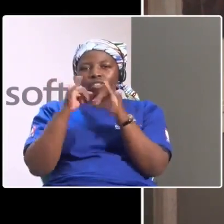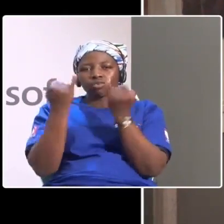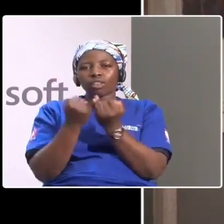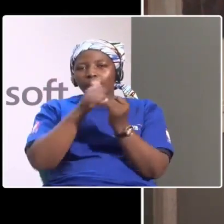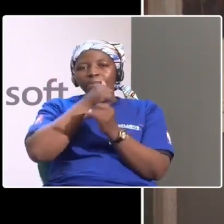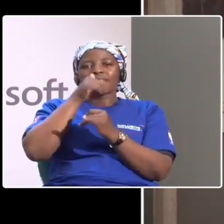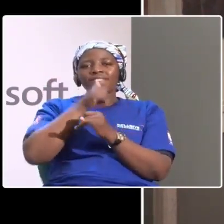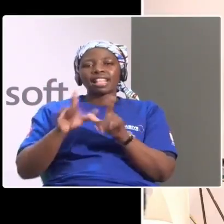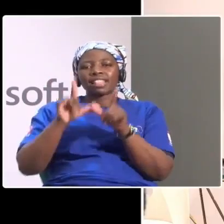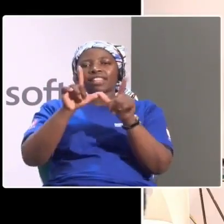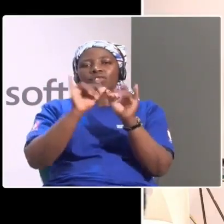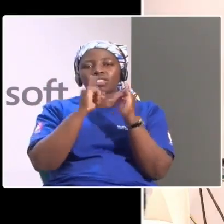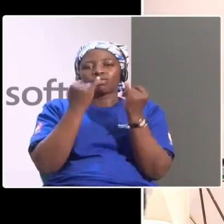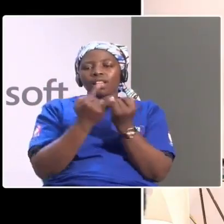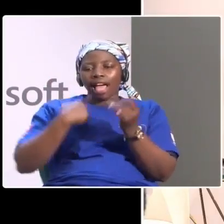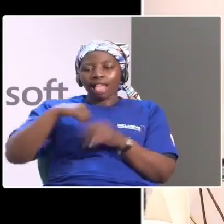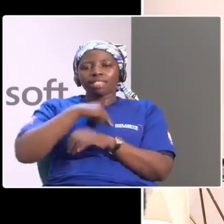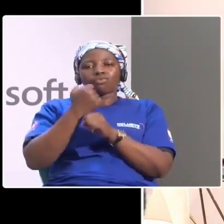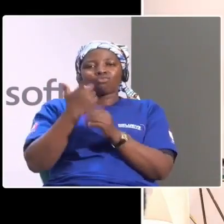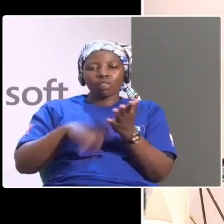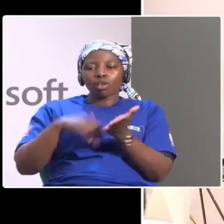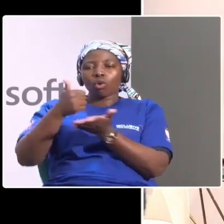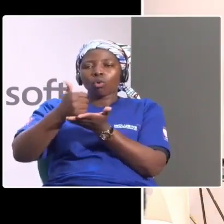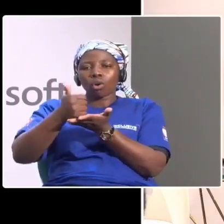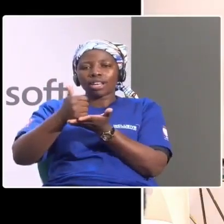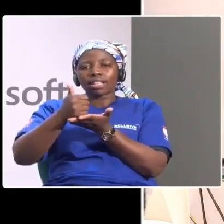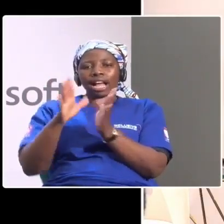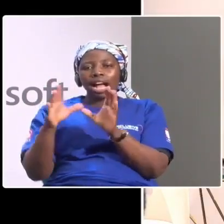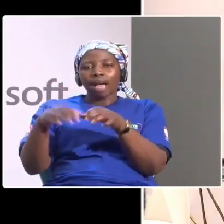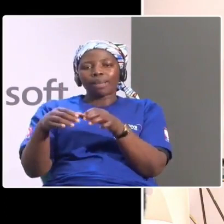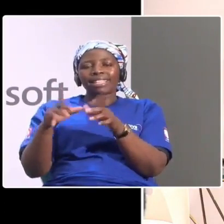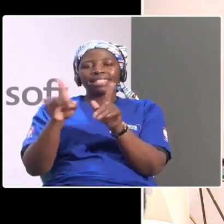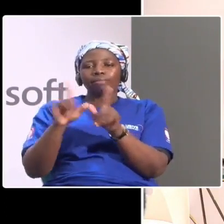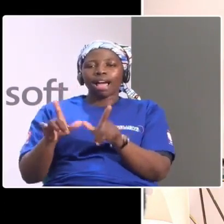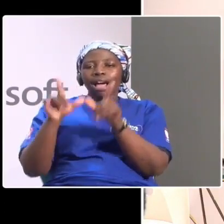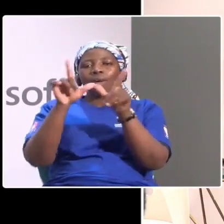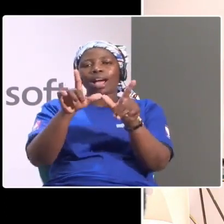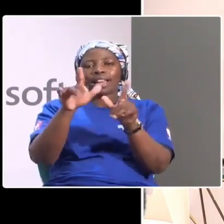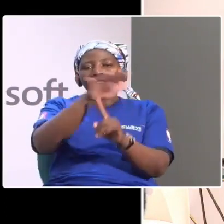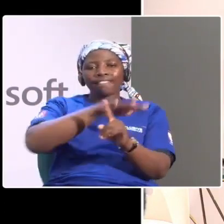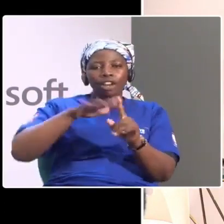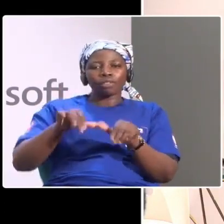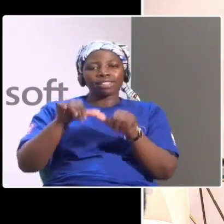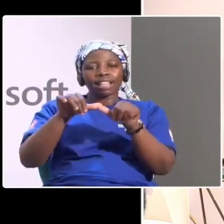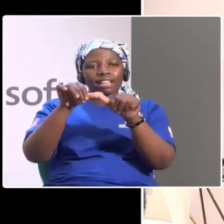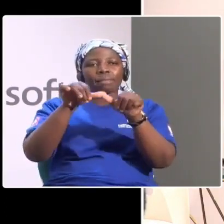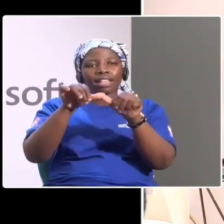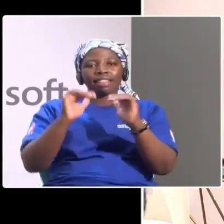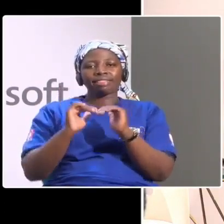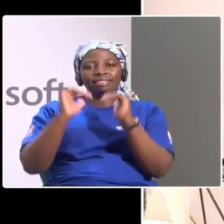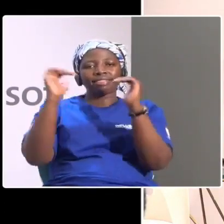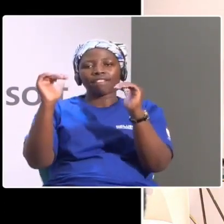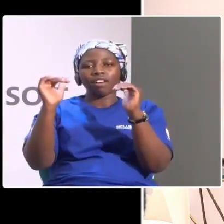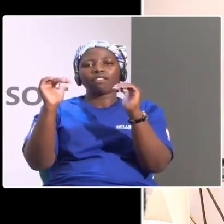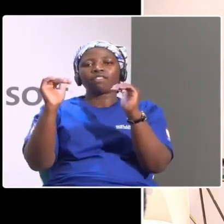bodies, we audit companies and award the Environment and Sustainability Standard level